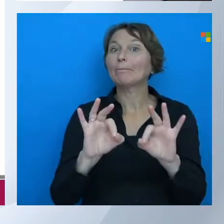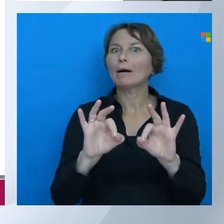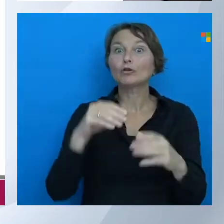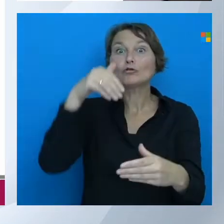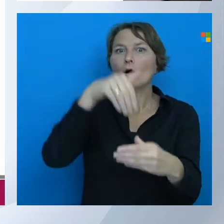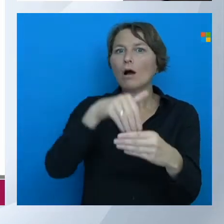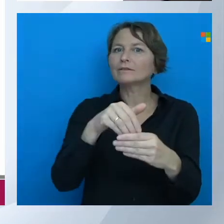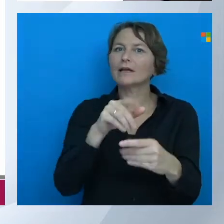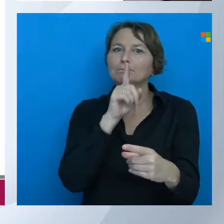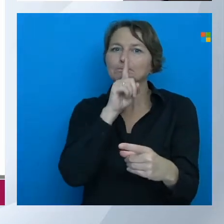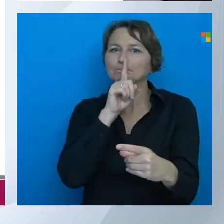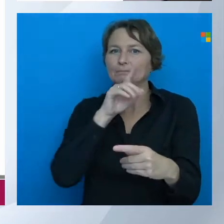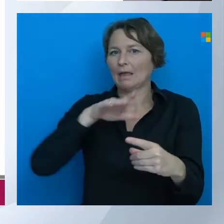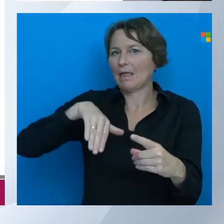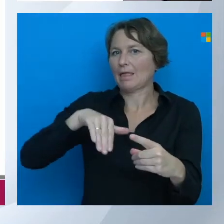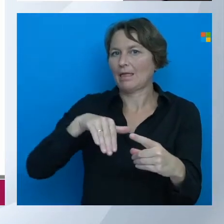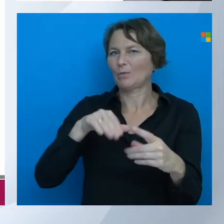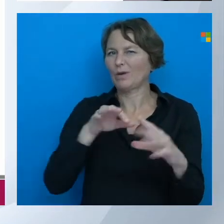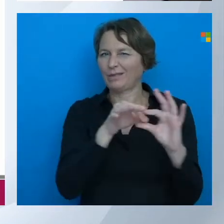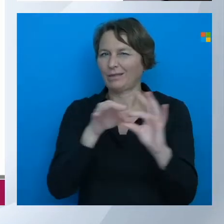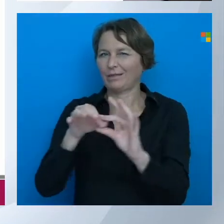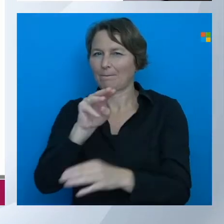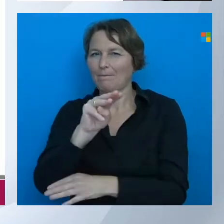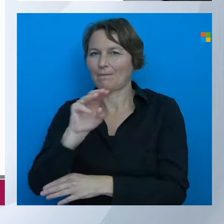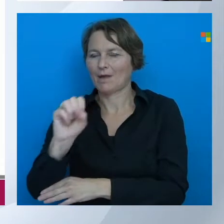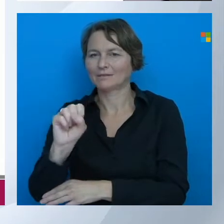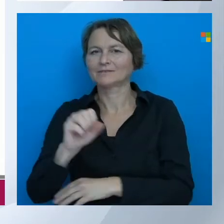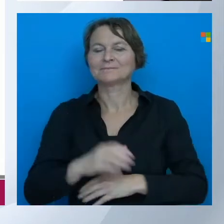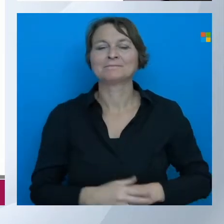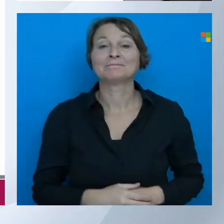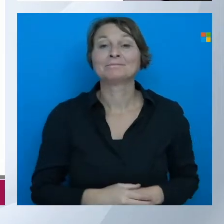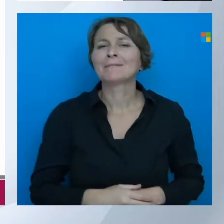And I have to admit, at first I felt a bit